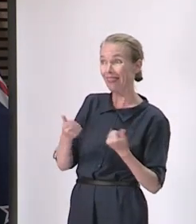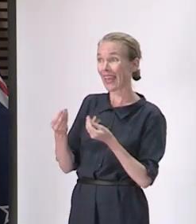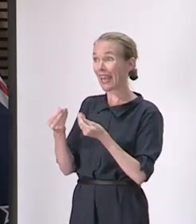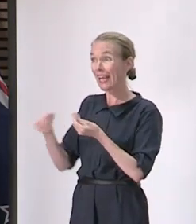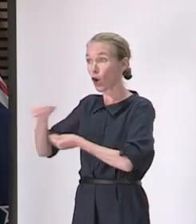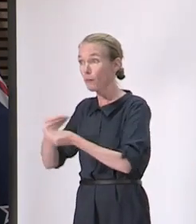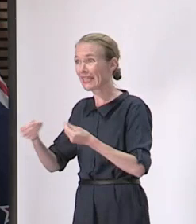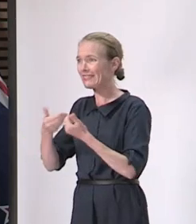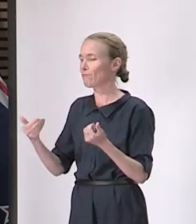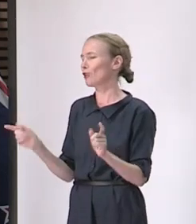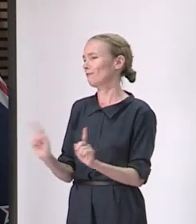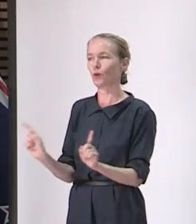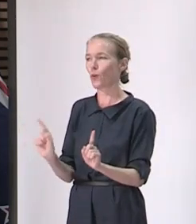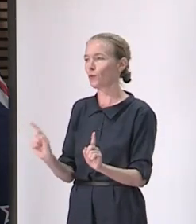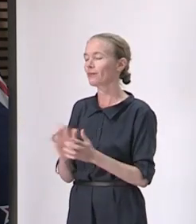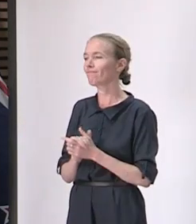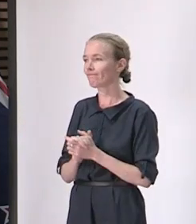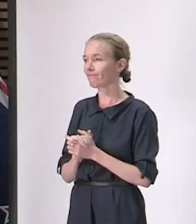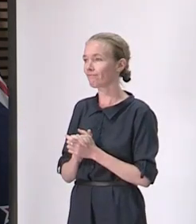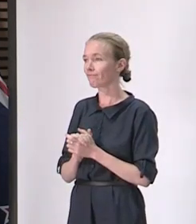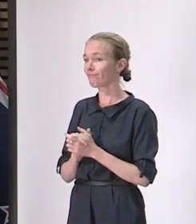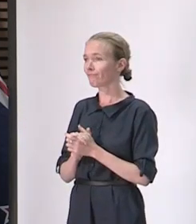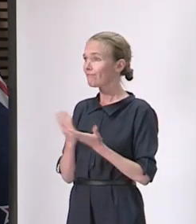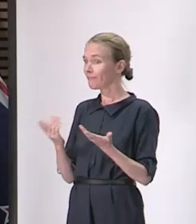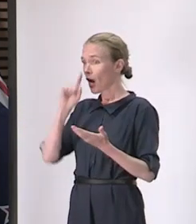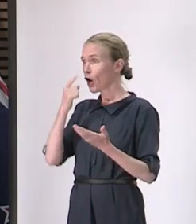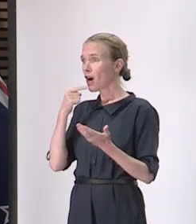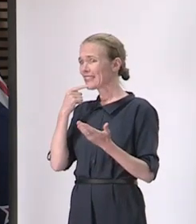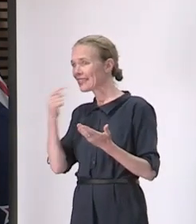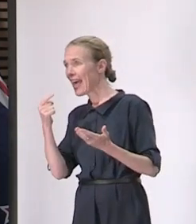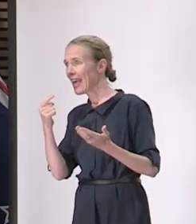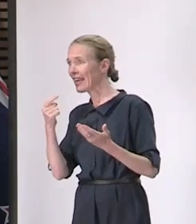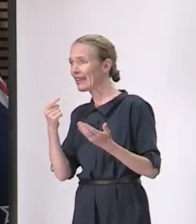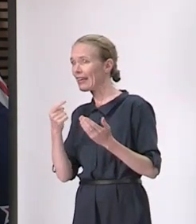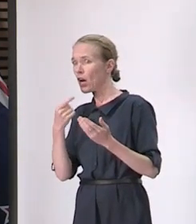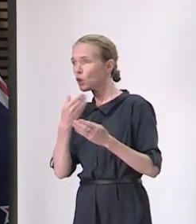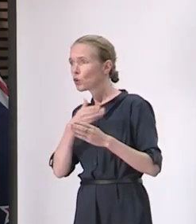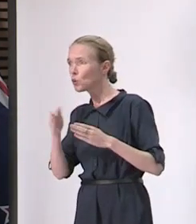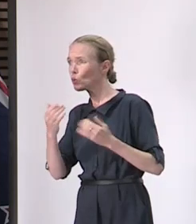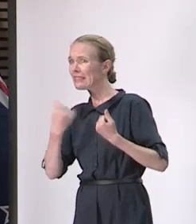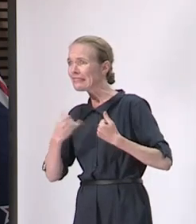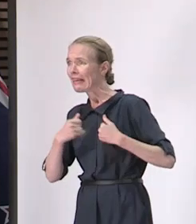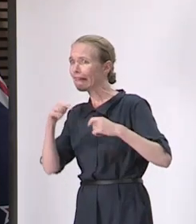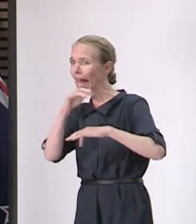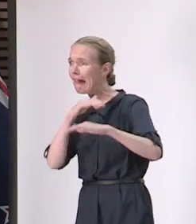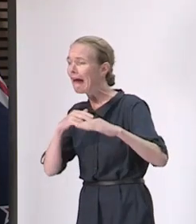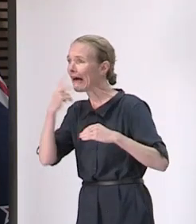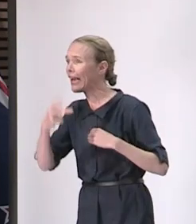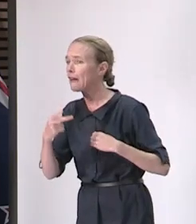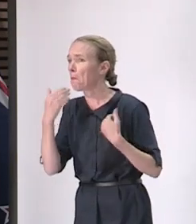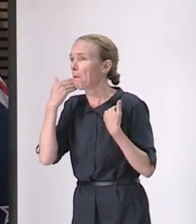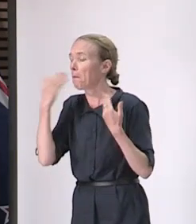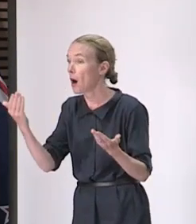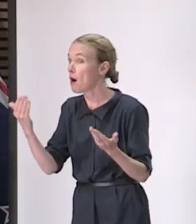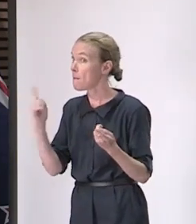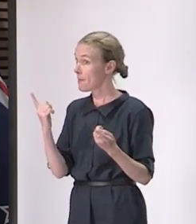know when the next virus or health emergency is going to come, but when it arrives, we know that